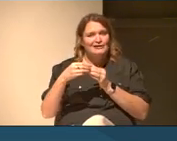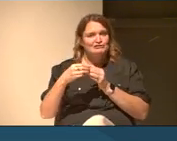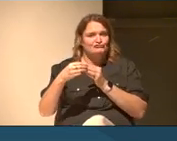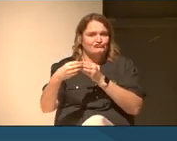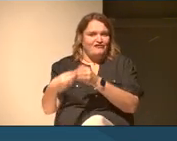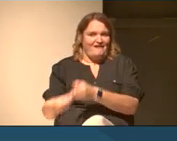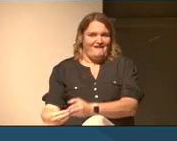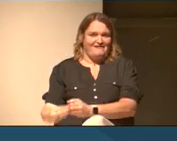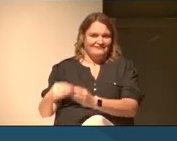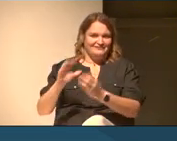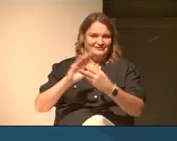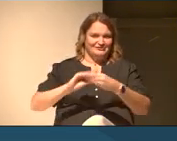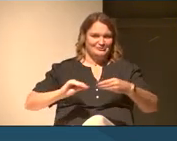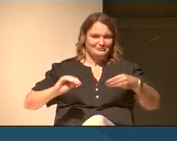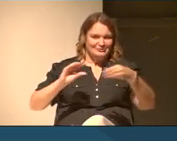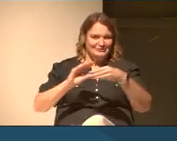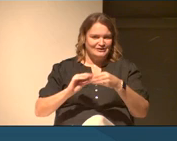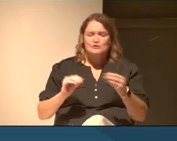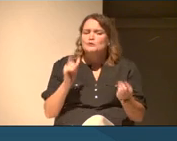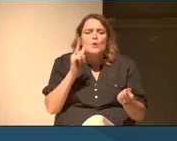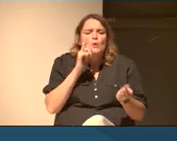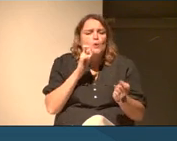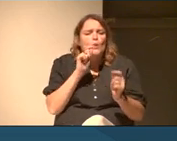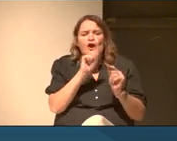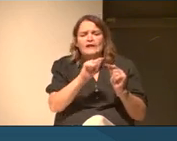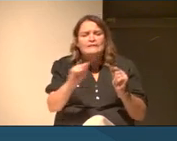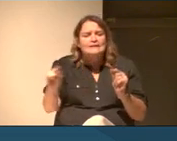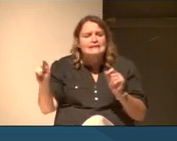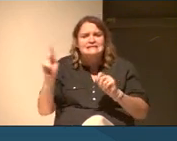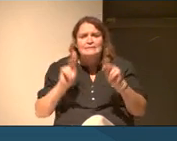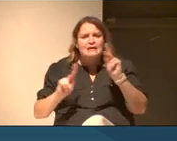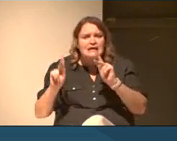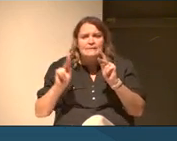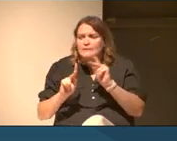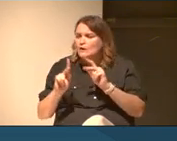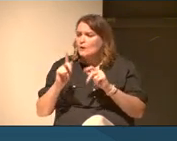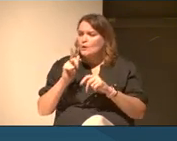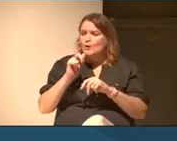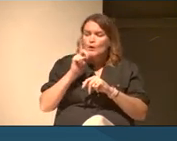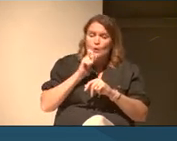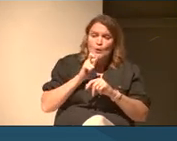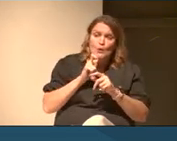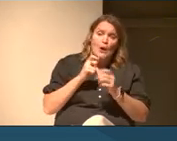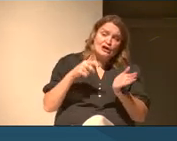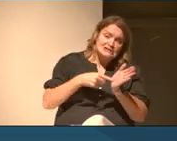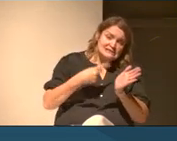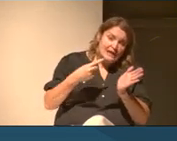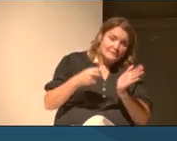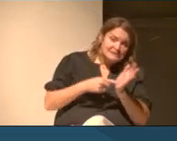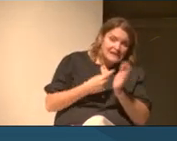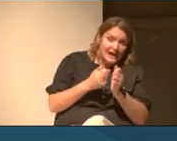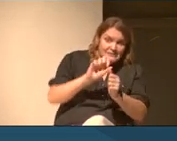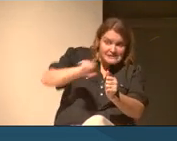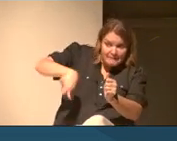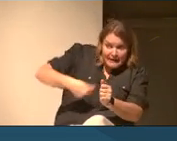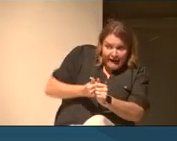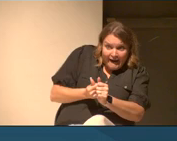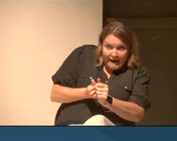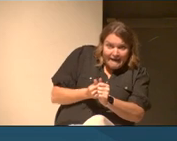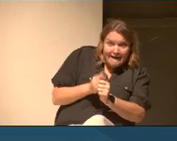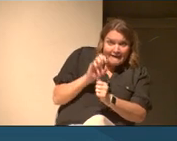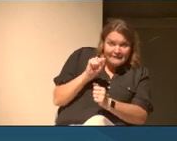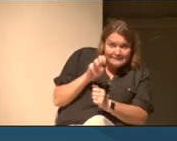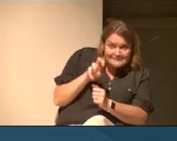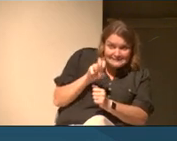story. So who are these people, right? Who are these people behind the doors and sometimes in front of the stage? The project that I'm